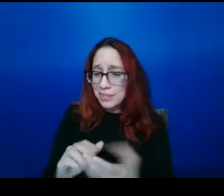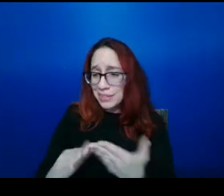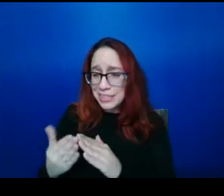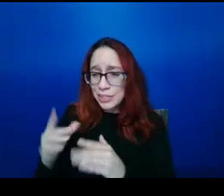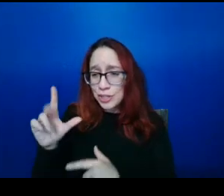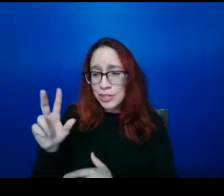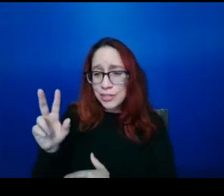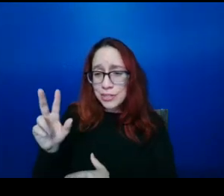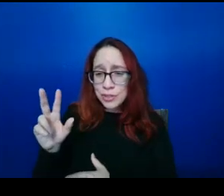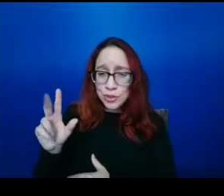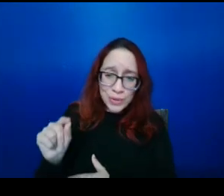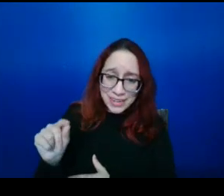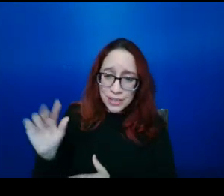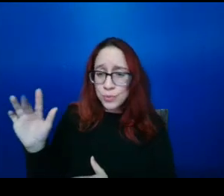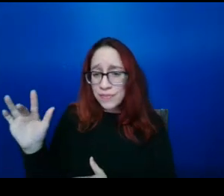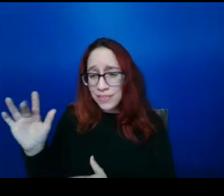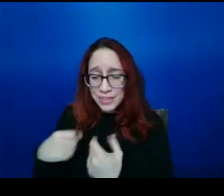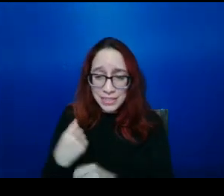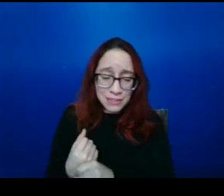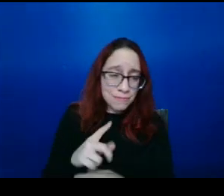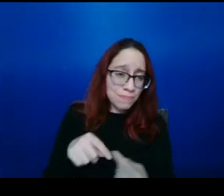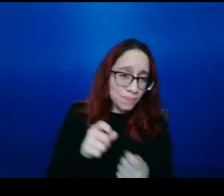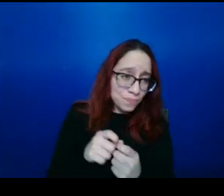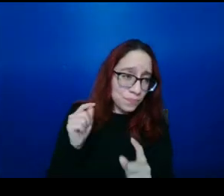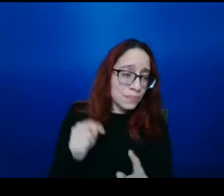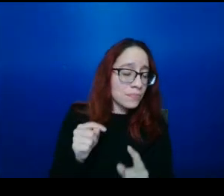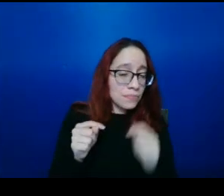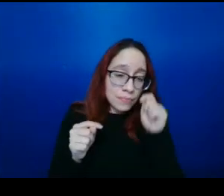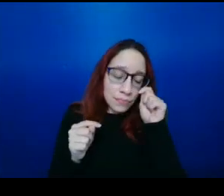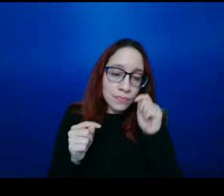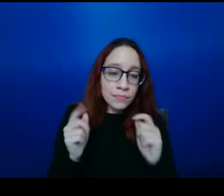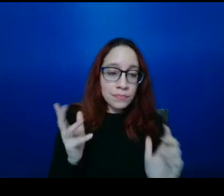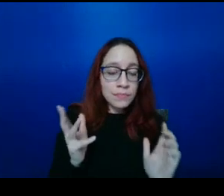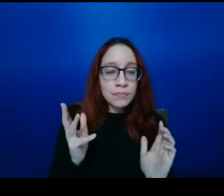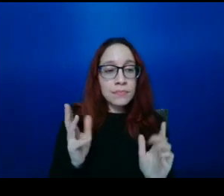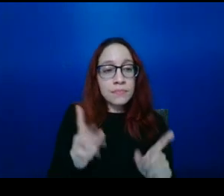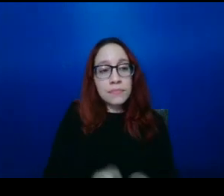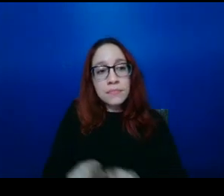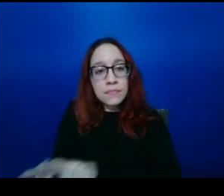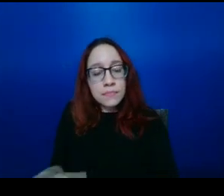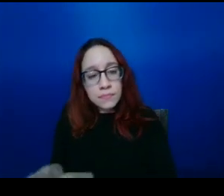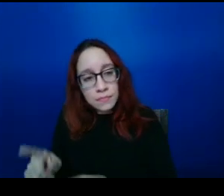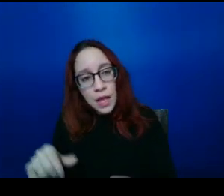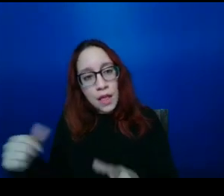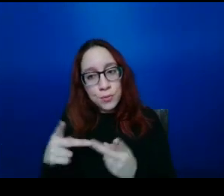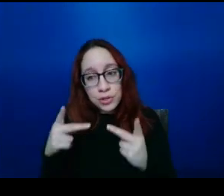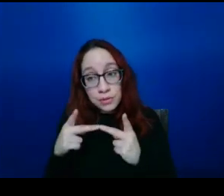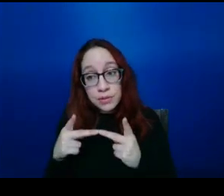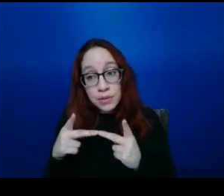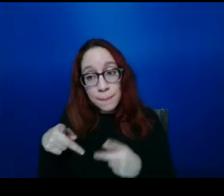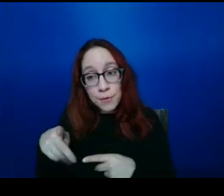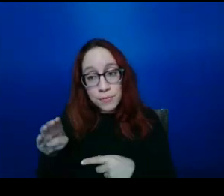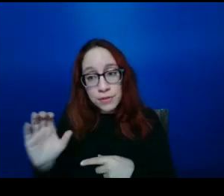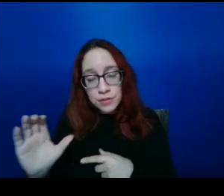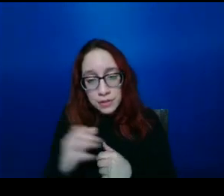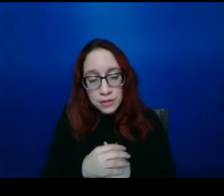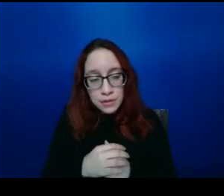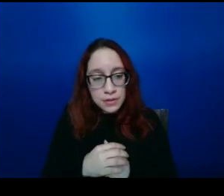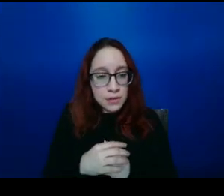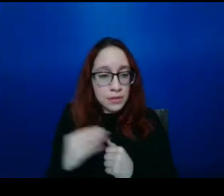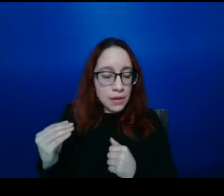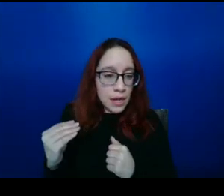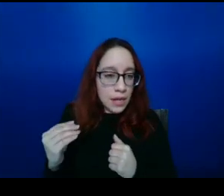20, 25 years specifically, as well as other places in Palm Beach County.